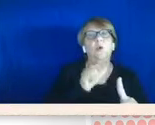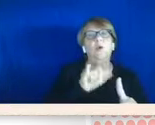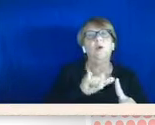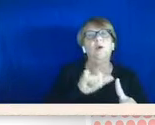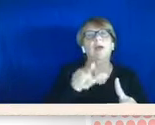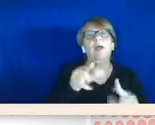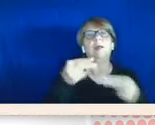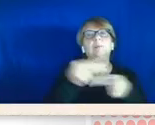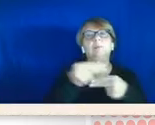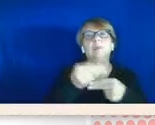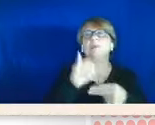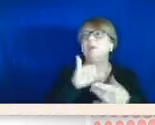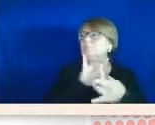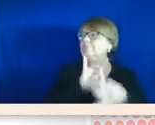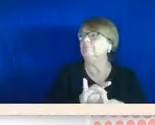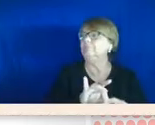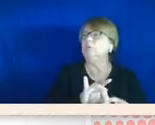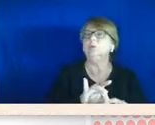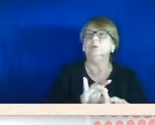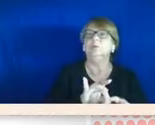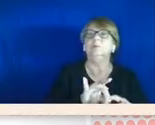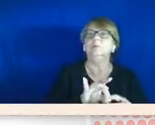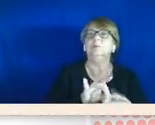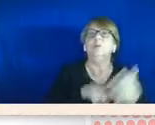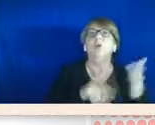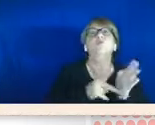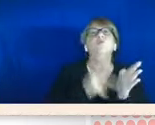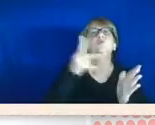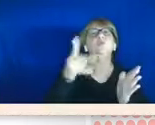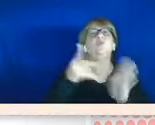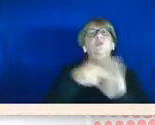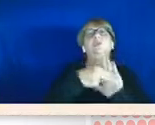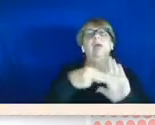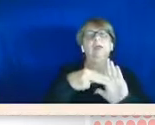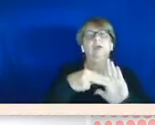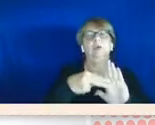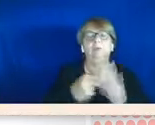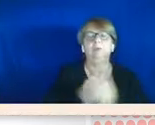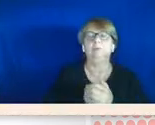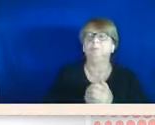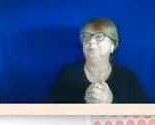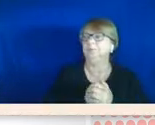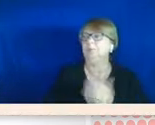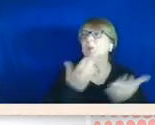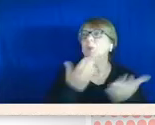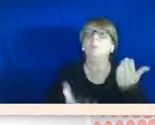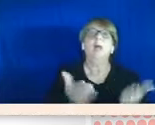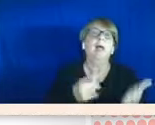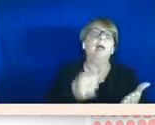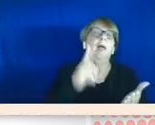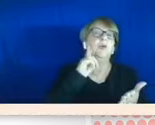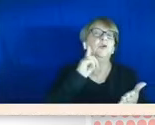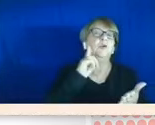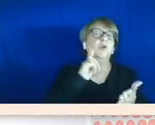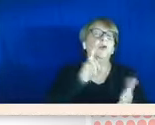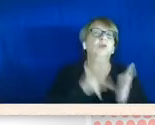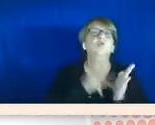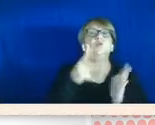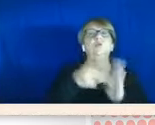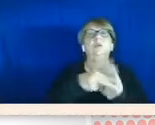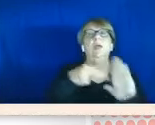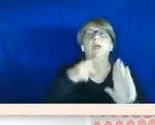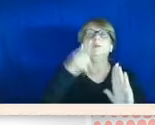with what a dual diagnosis is. You might have heard a dual diagnosis is mental illness and